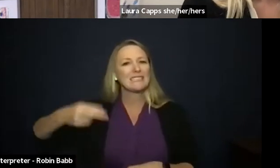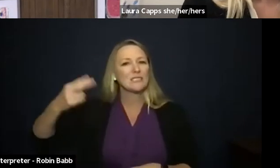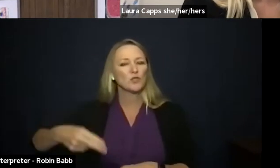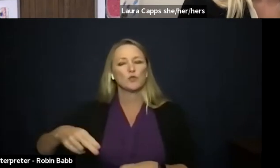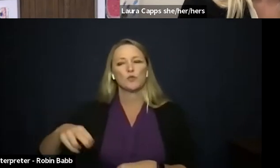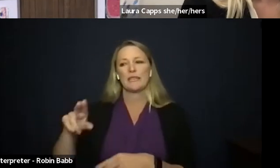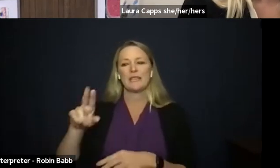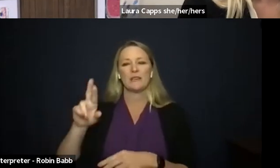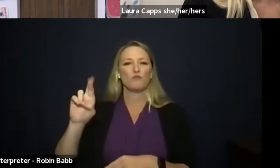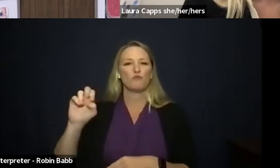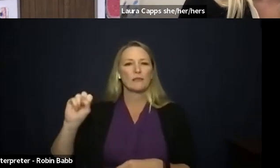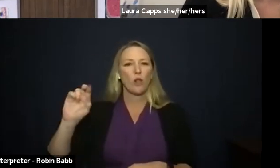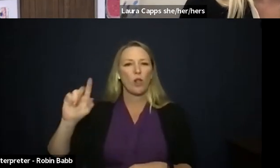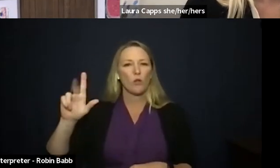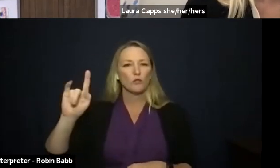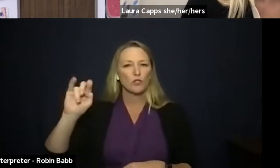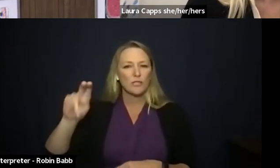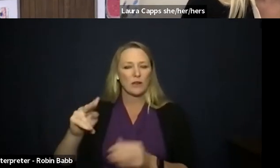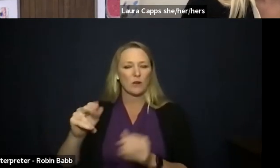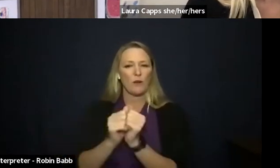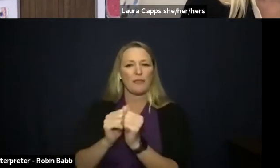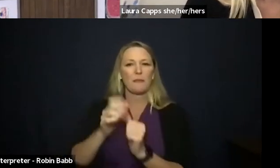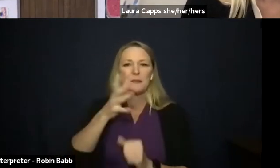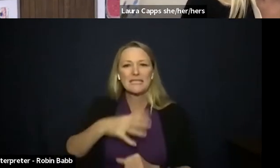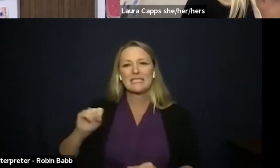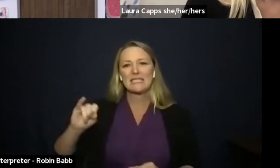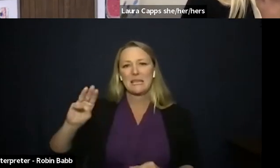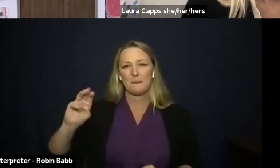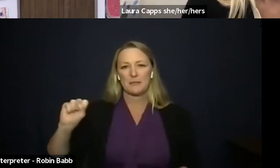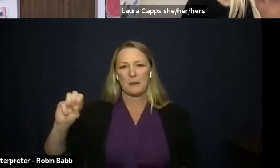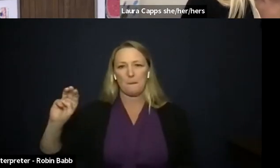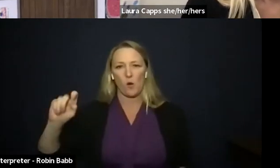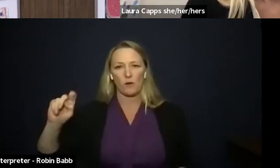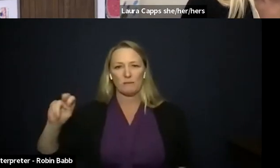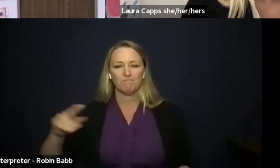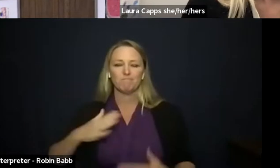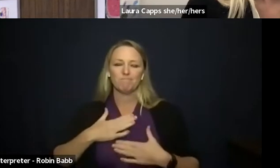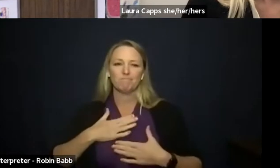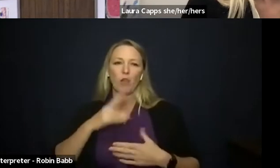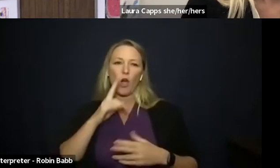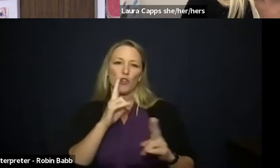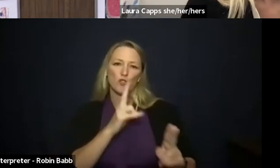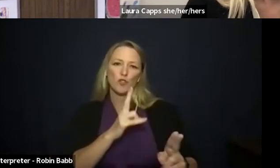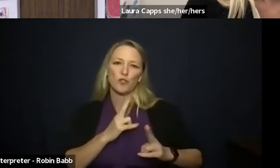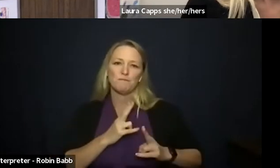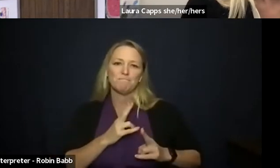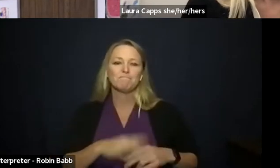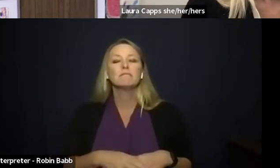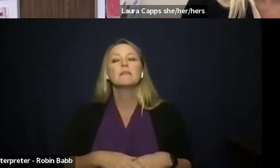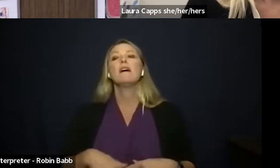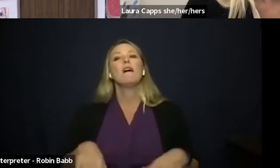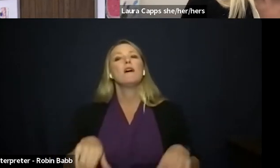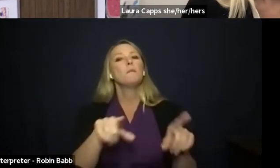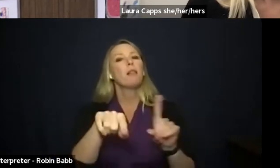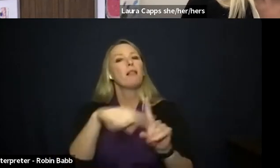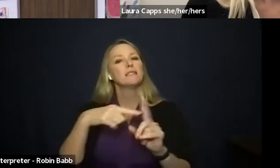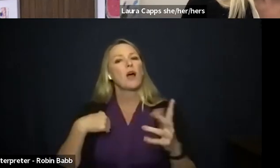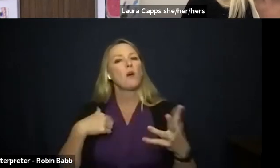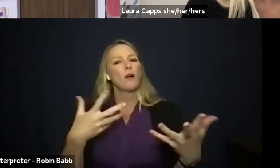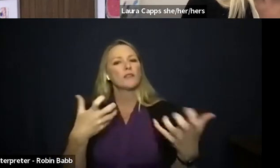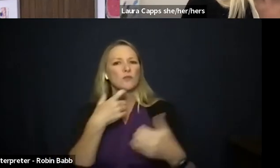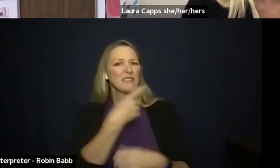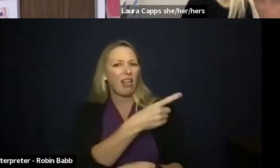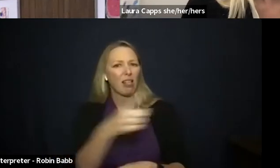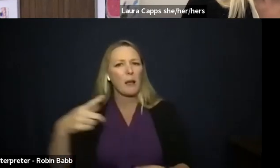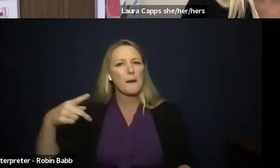moton always quite an honor and i want to also mention my appreciation to members of the public